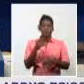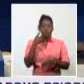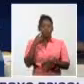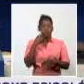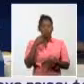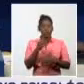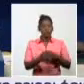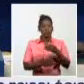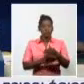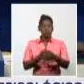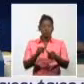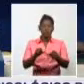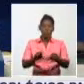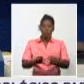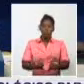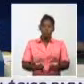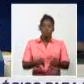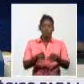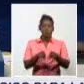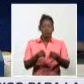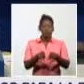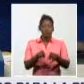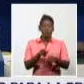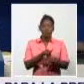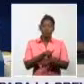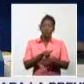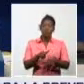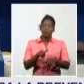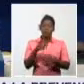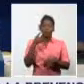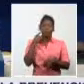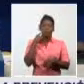And although he first tested negative,